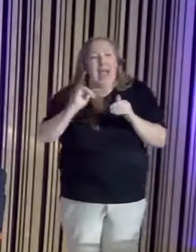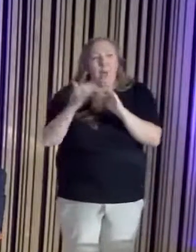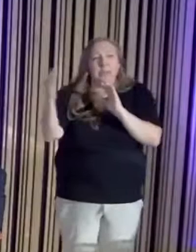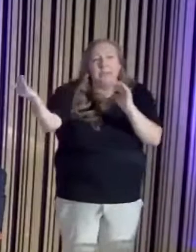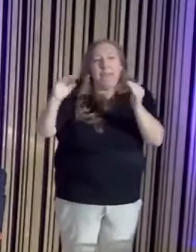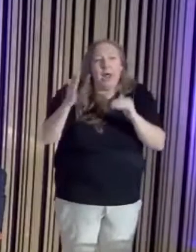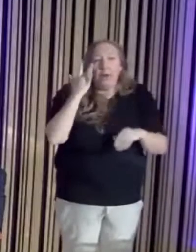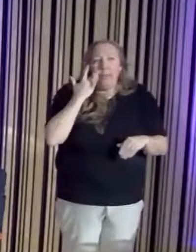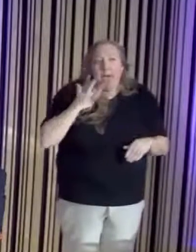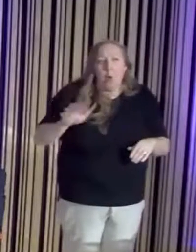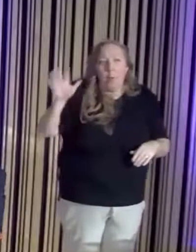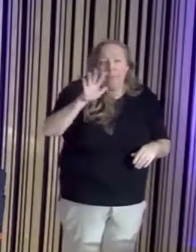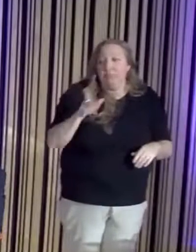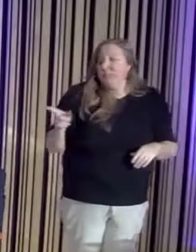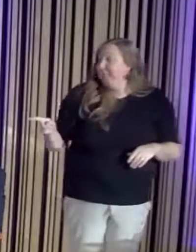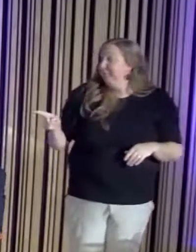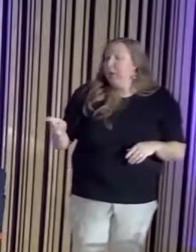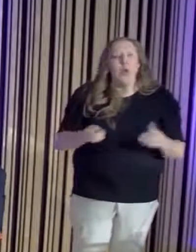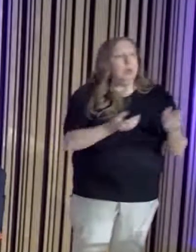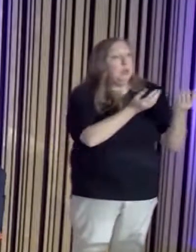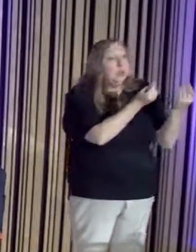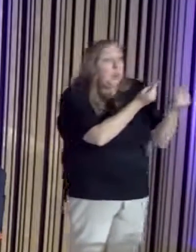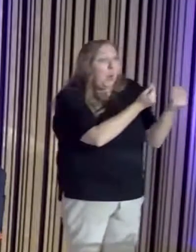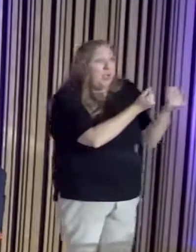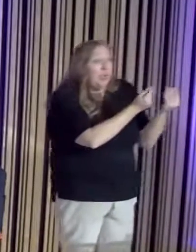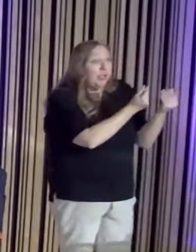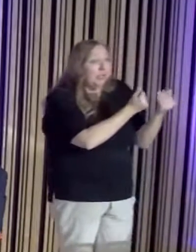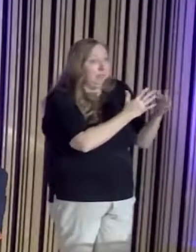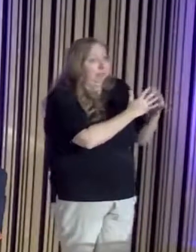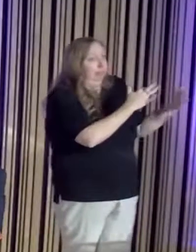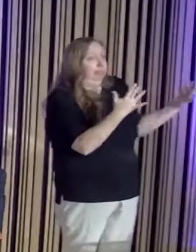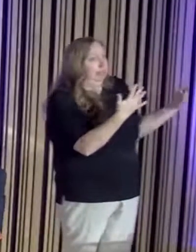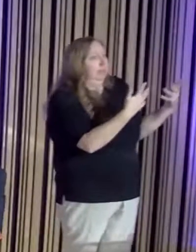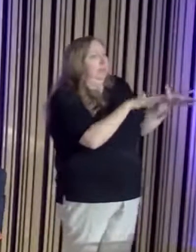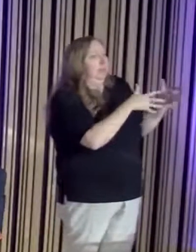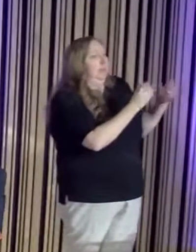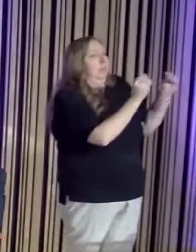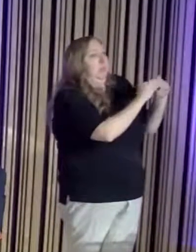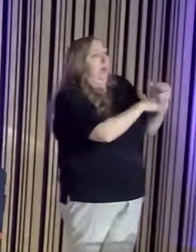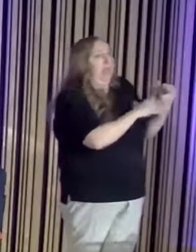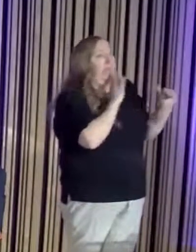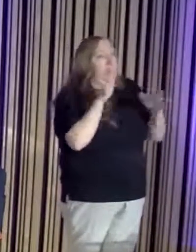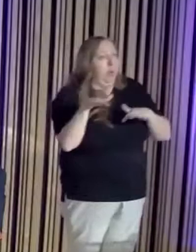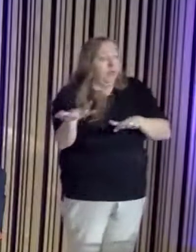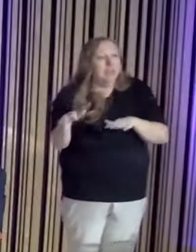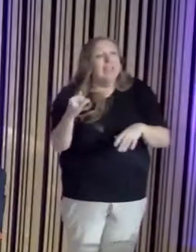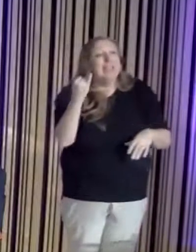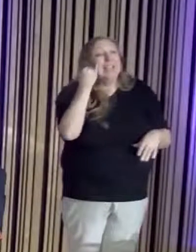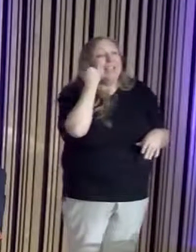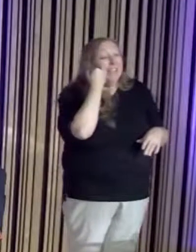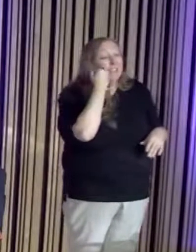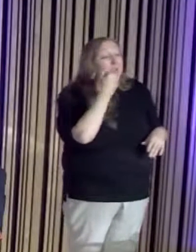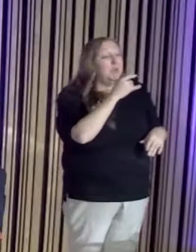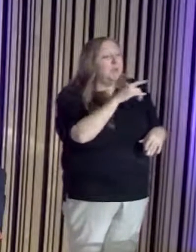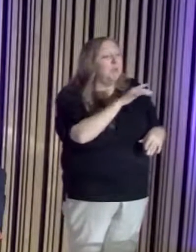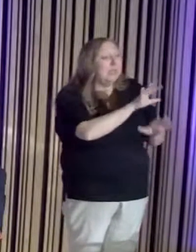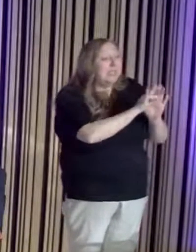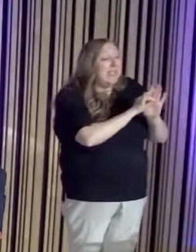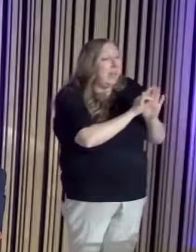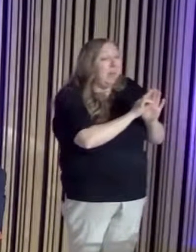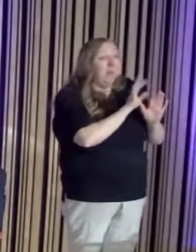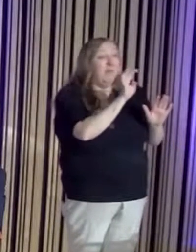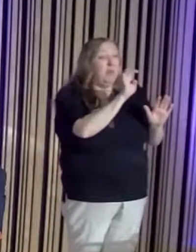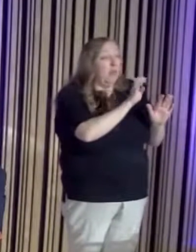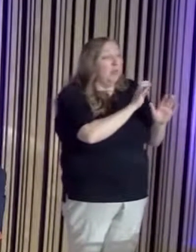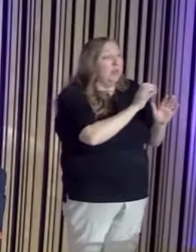There's a lot more diversity in soils than the oceans. In fact, it's such a big problem that if you sample a core in soils,